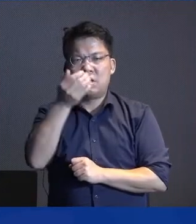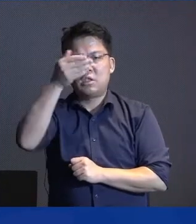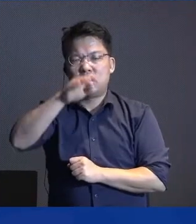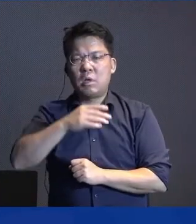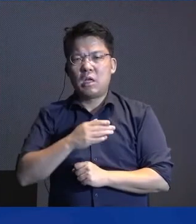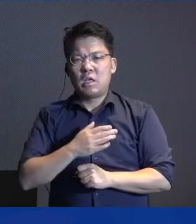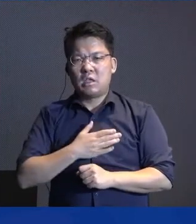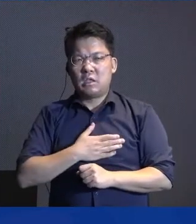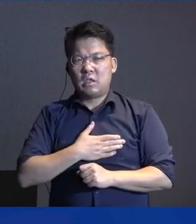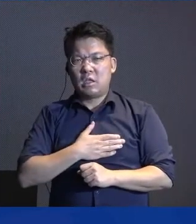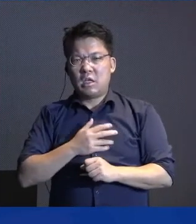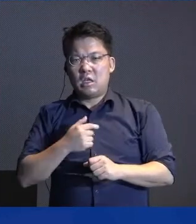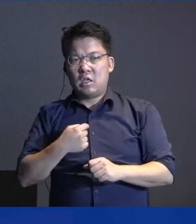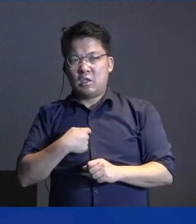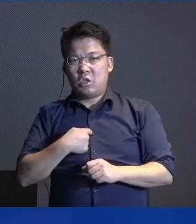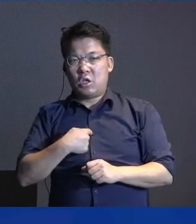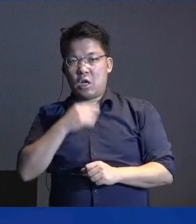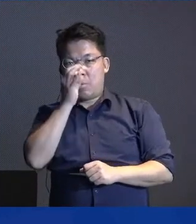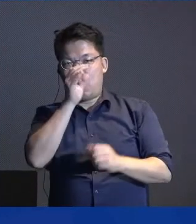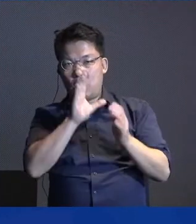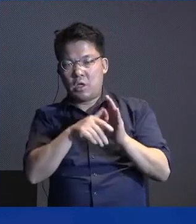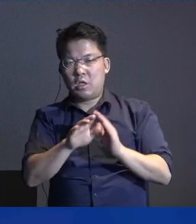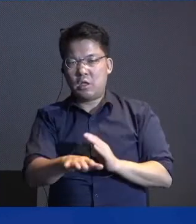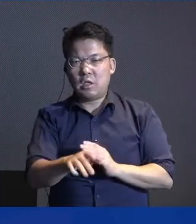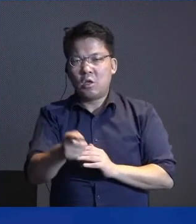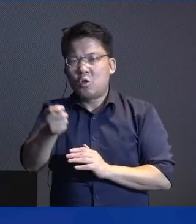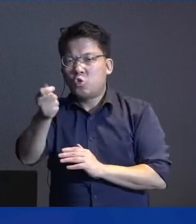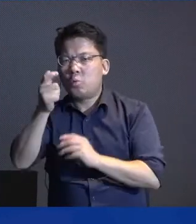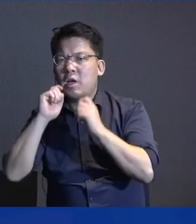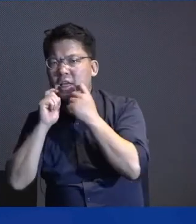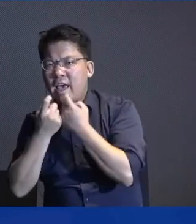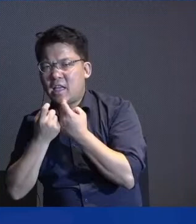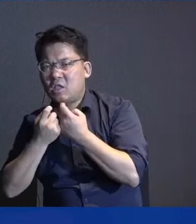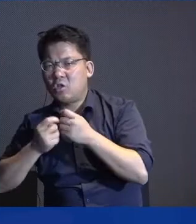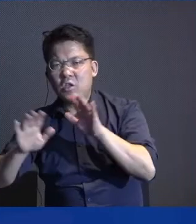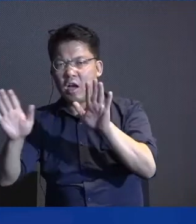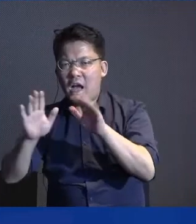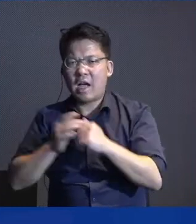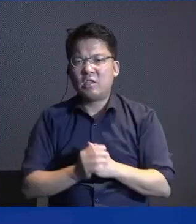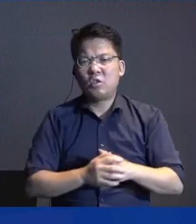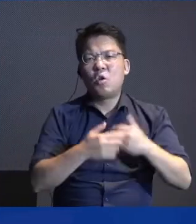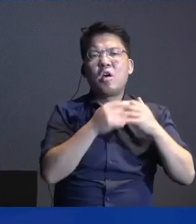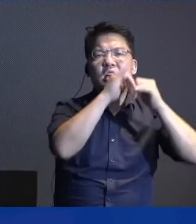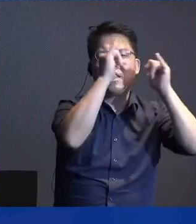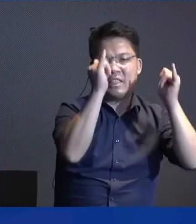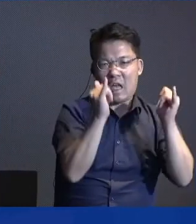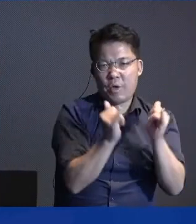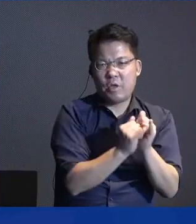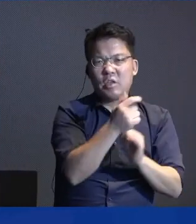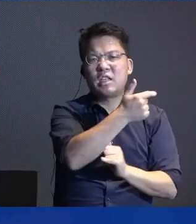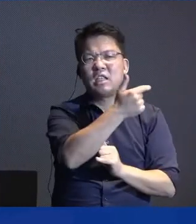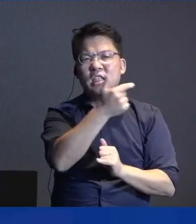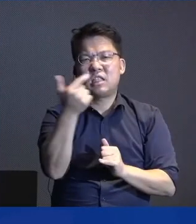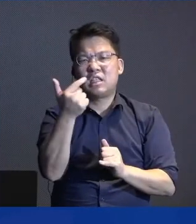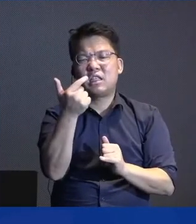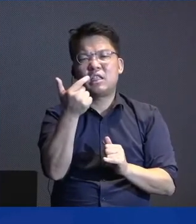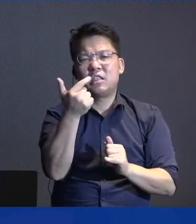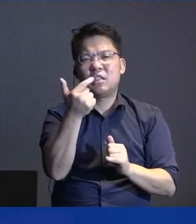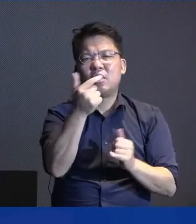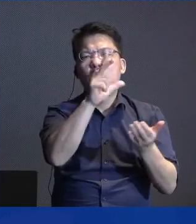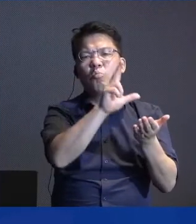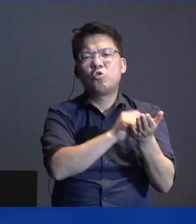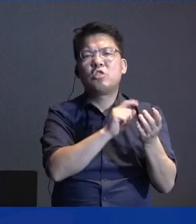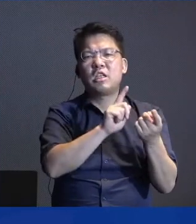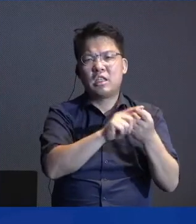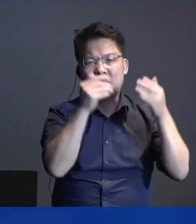to intervene those factors that highlight socioeconomic status and then healthcare system